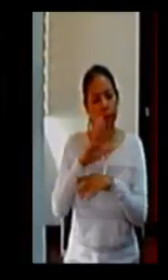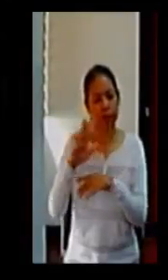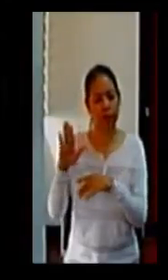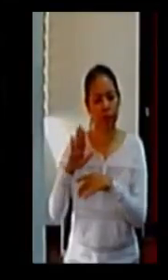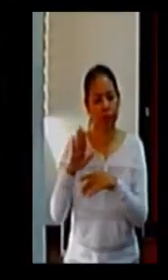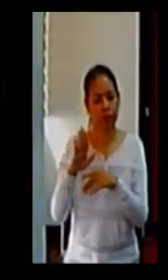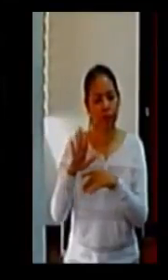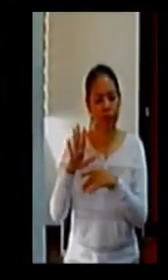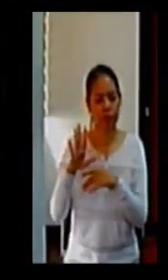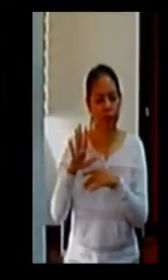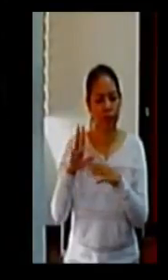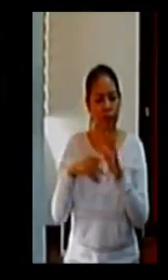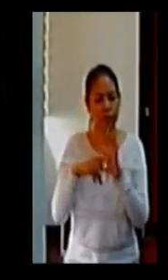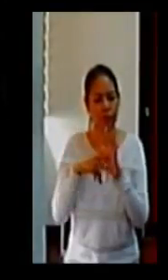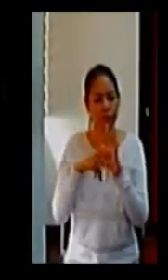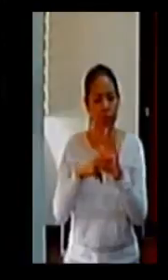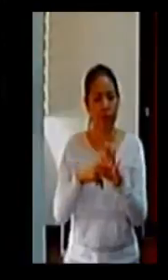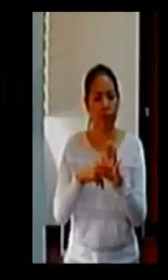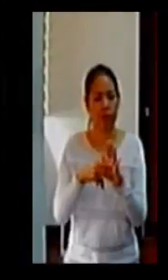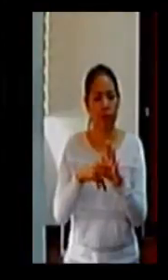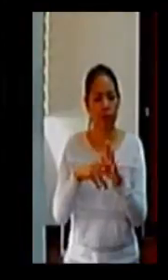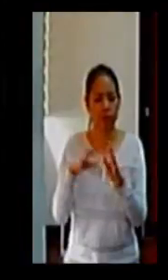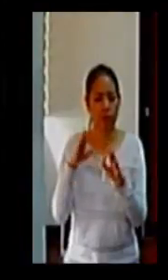action of man, like